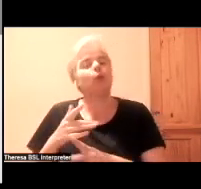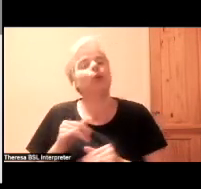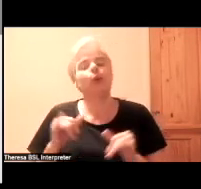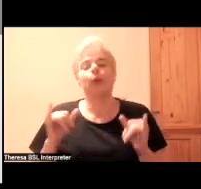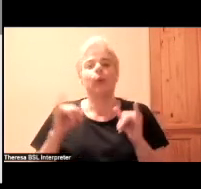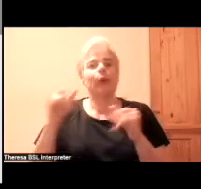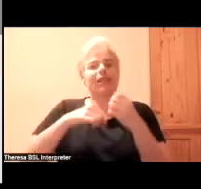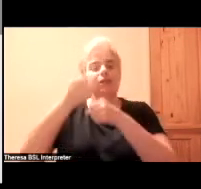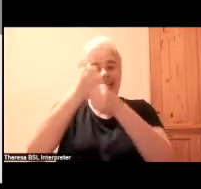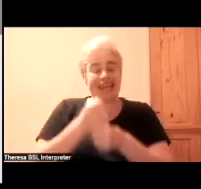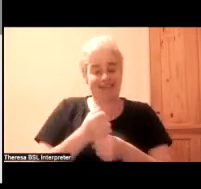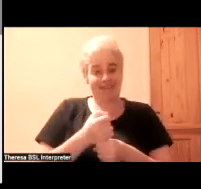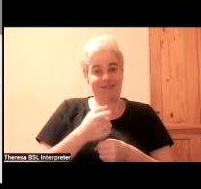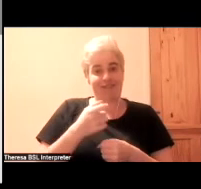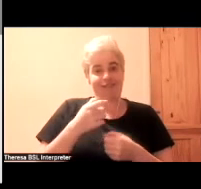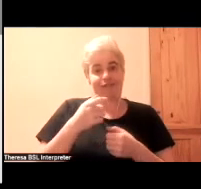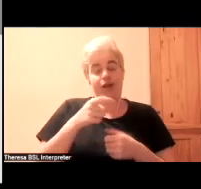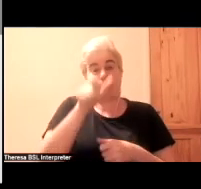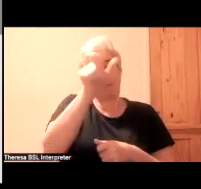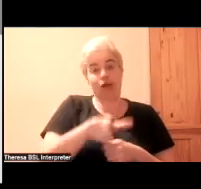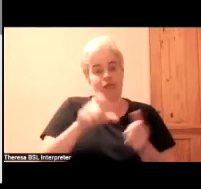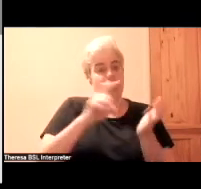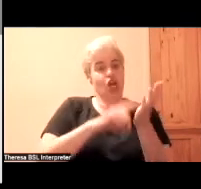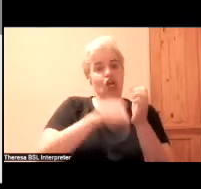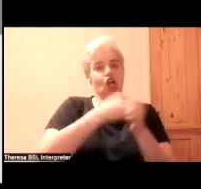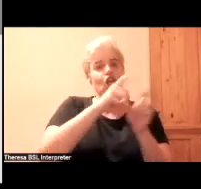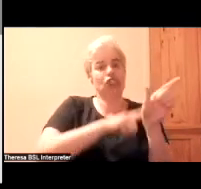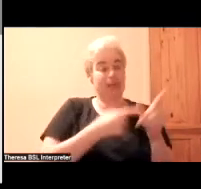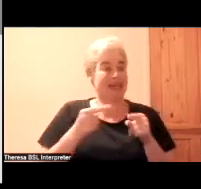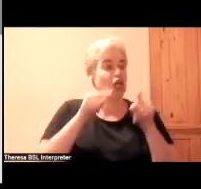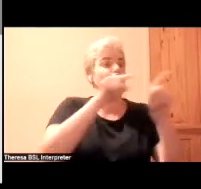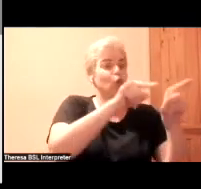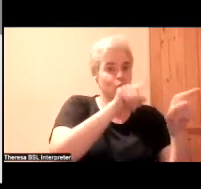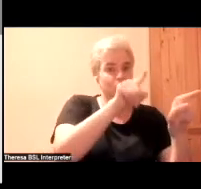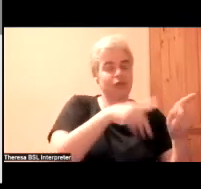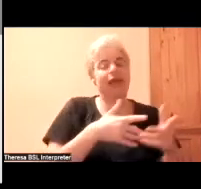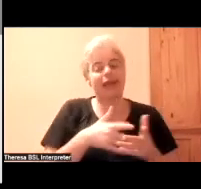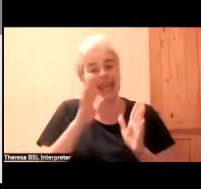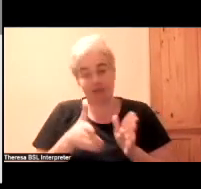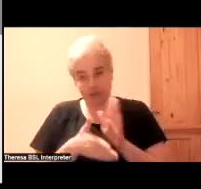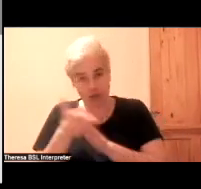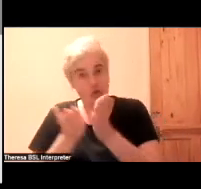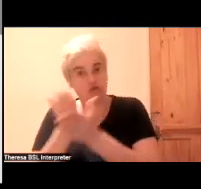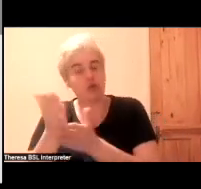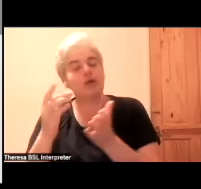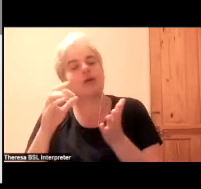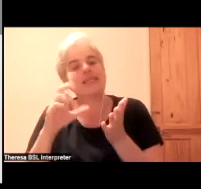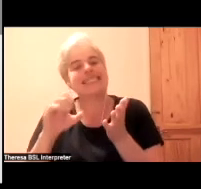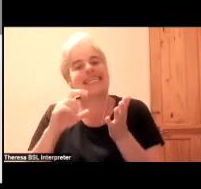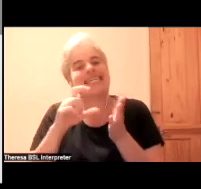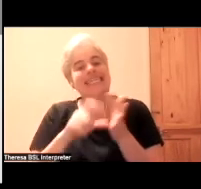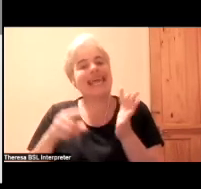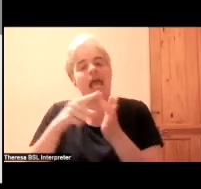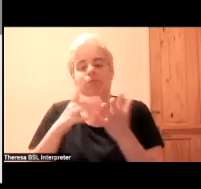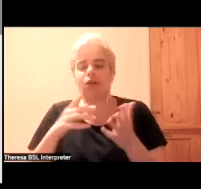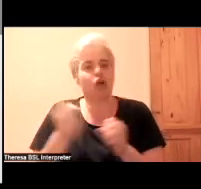If a clergy person is accused of this, then there is recourse to a CDM. But there is no proper